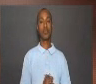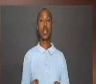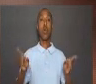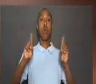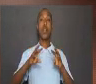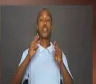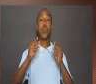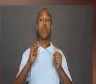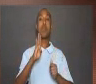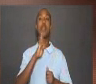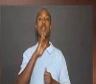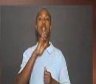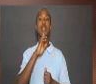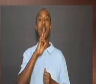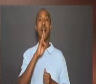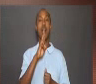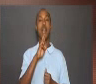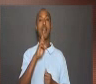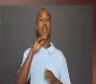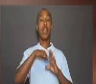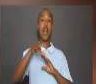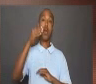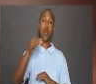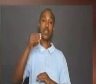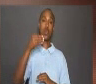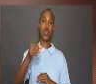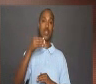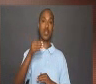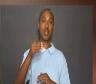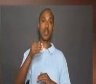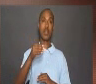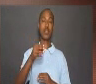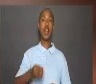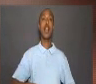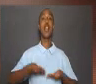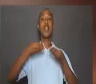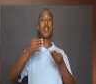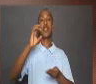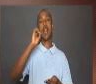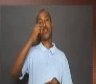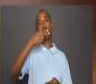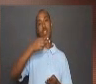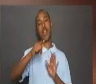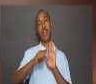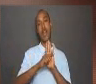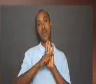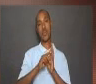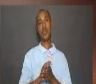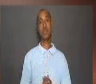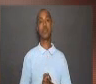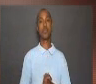When soluble bases are in aqueous solutions, they release hydroxide ion.